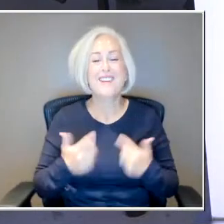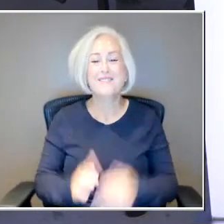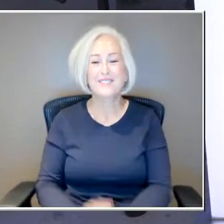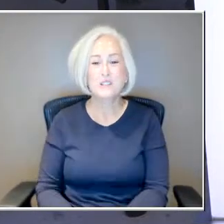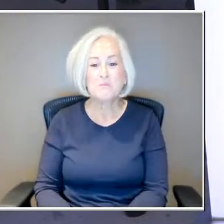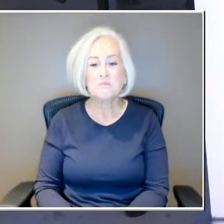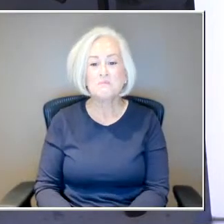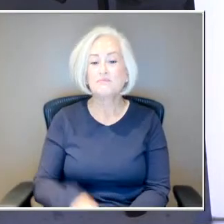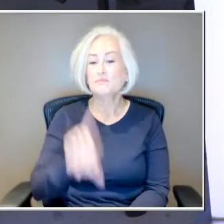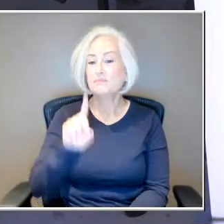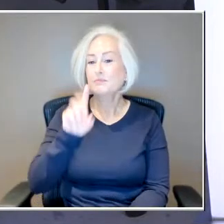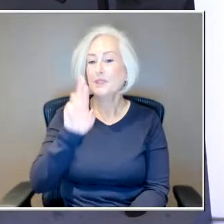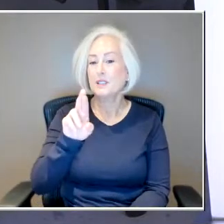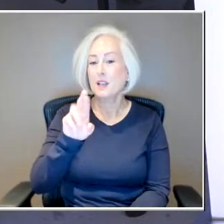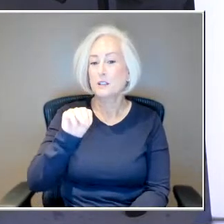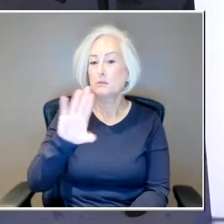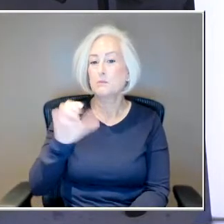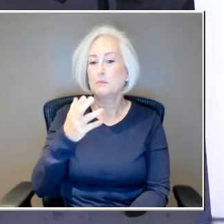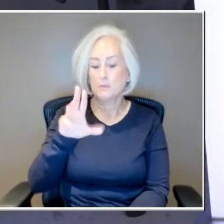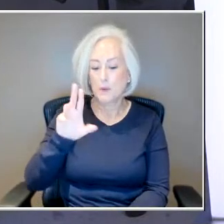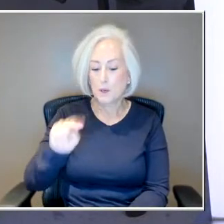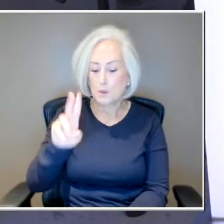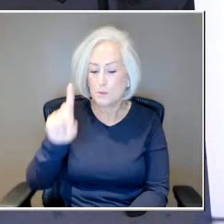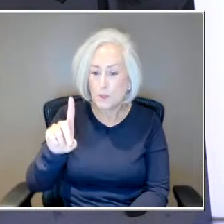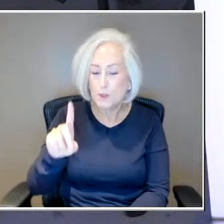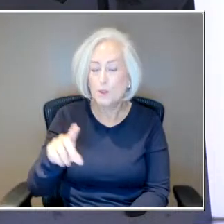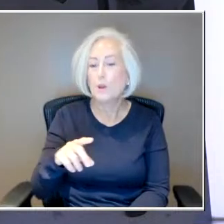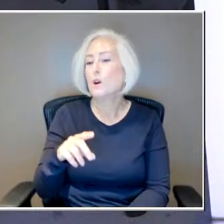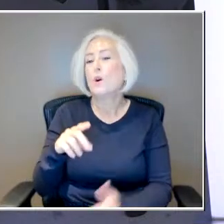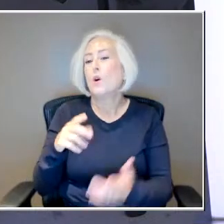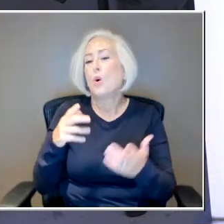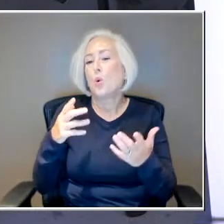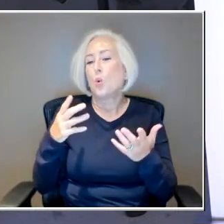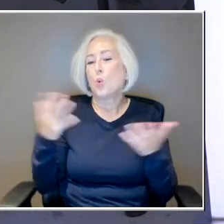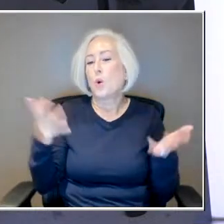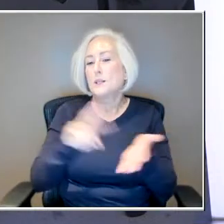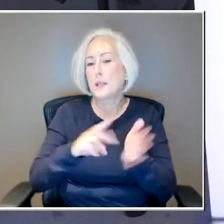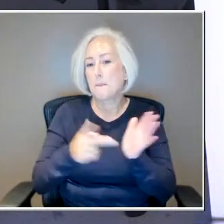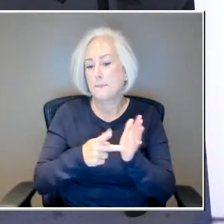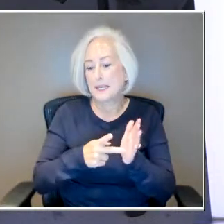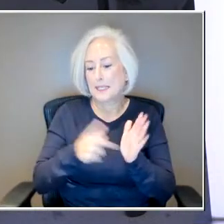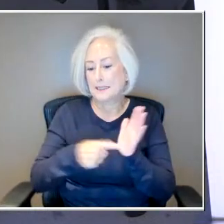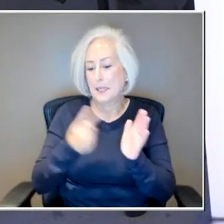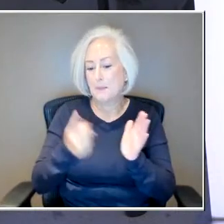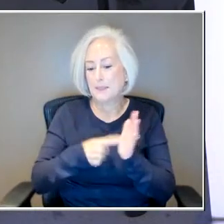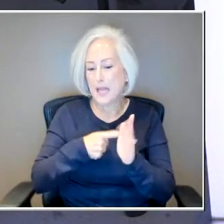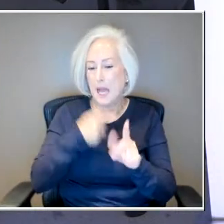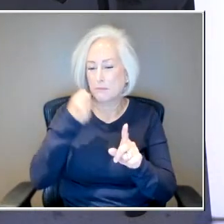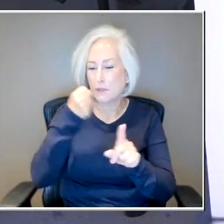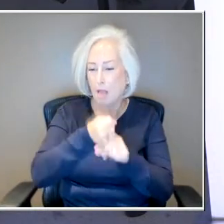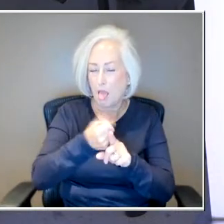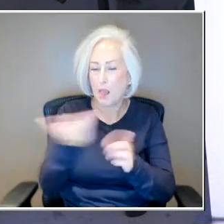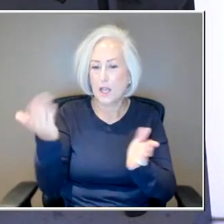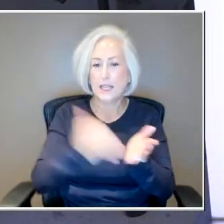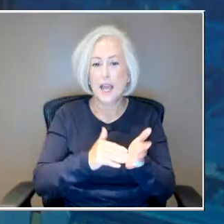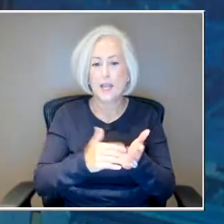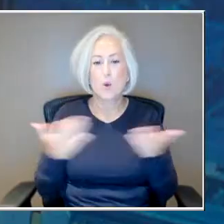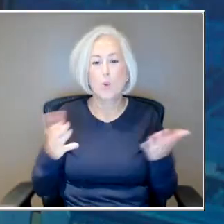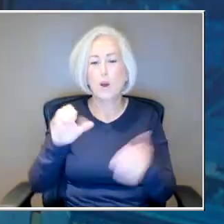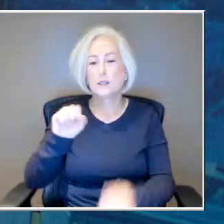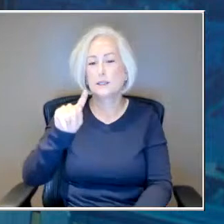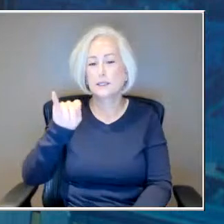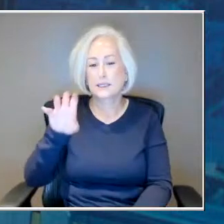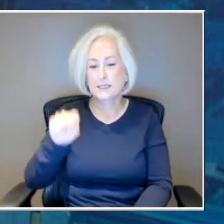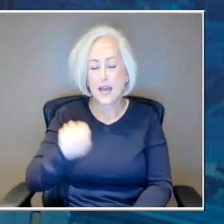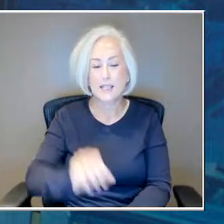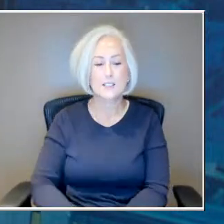type of cancer that David had? You know, when we say remission, we know it's tricky. Sometimes it comes back. What's the status? Yeah, I mean, I think, first of